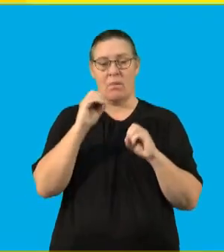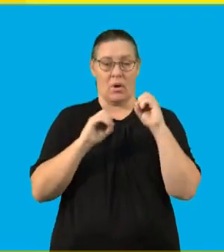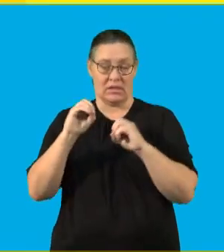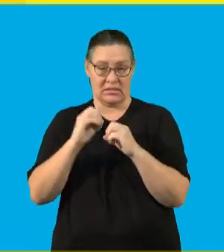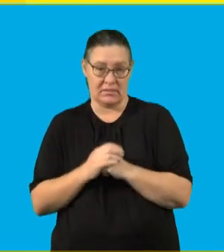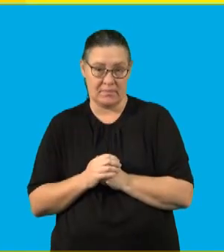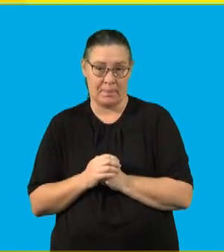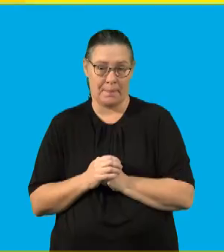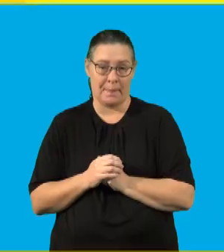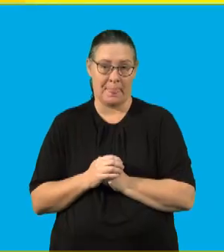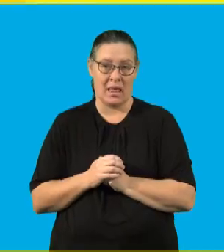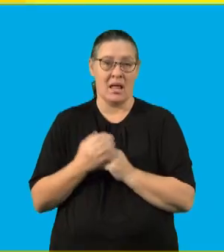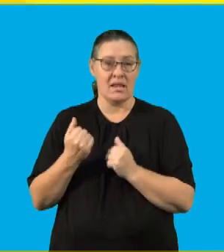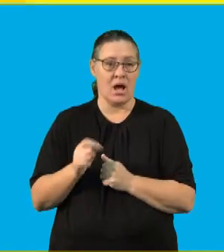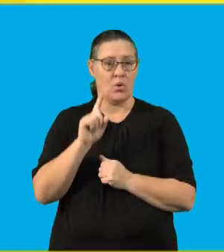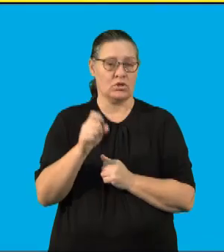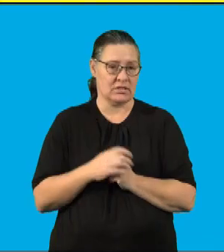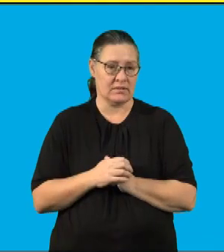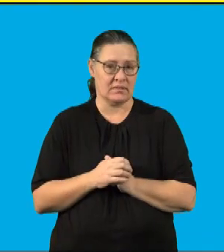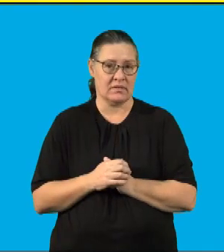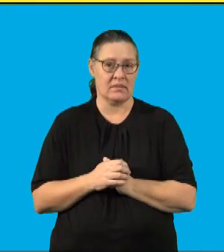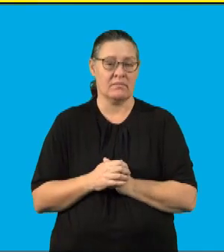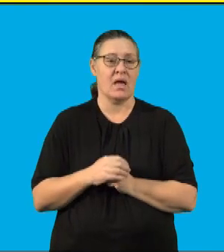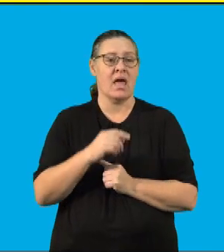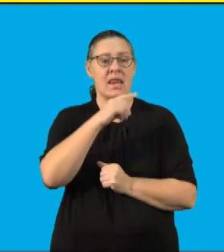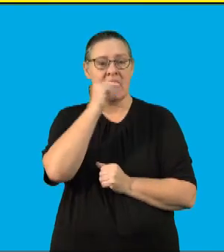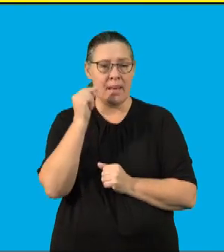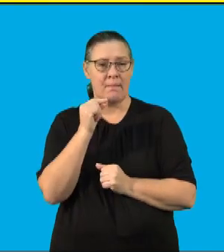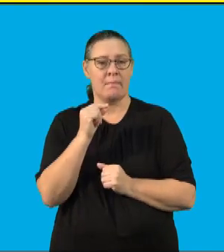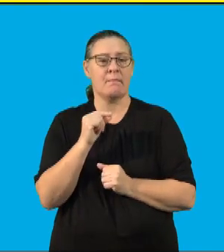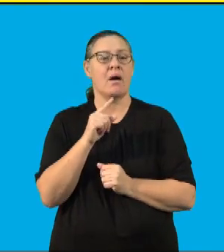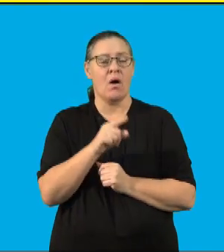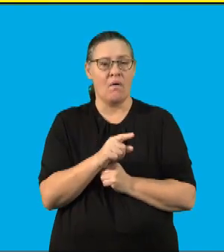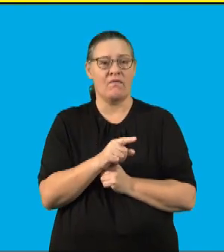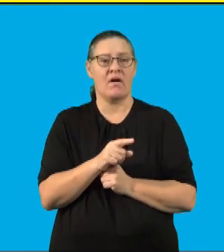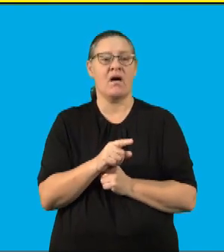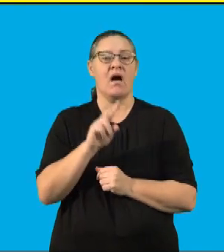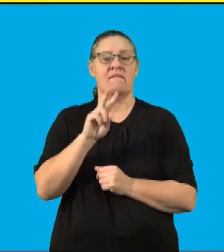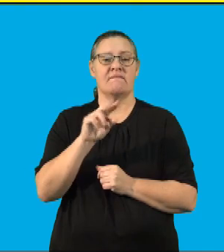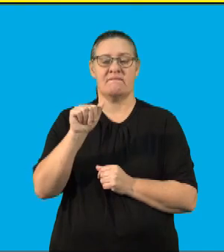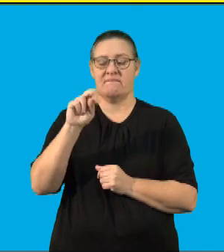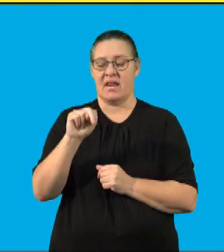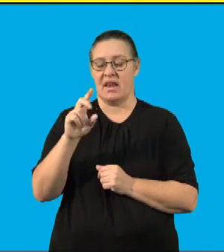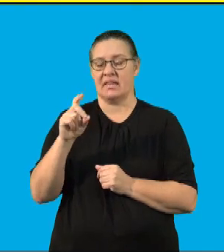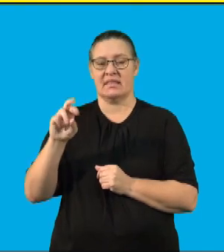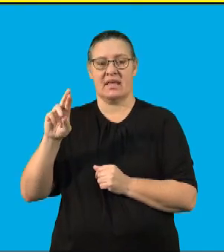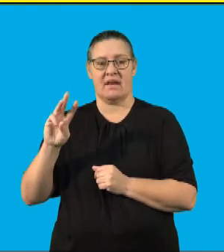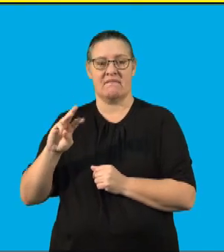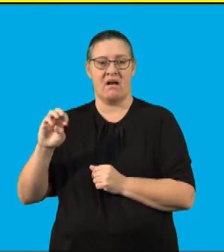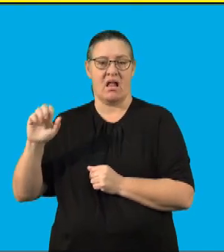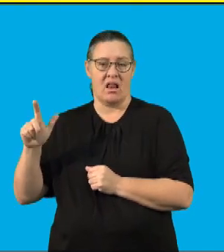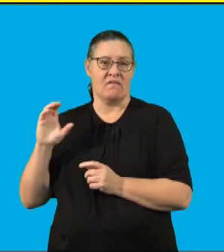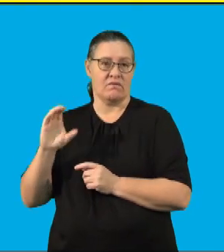organic molecules. So now the question is, we need to write down the name of the type of the van der Waals force that